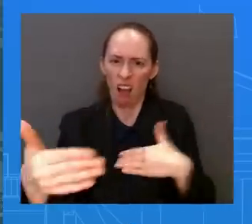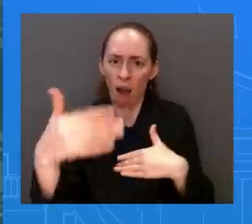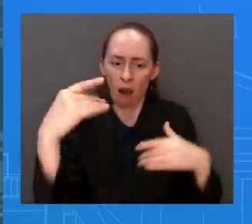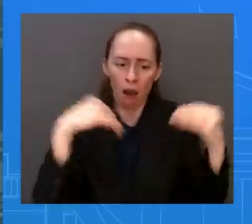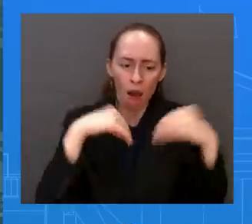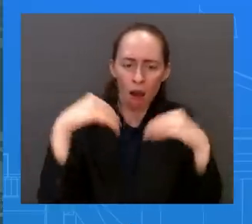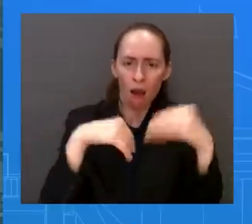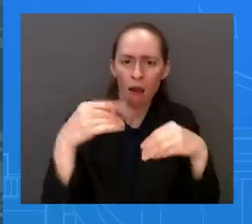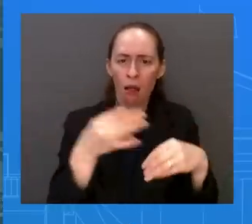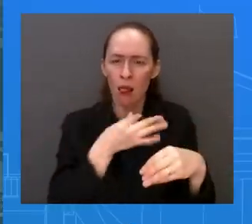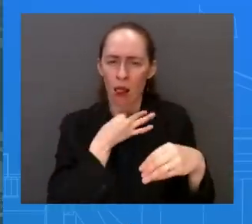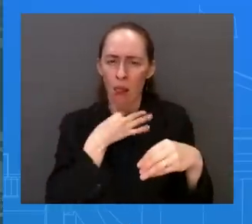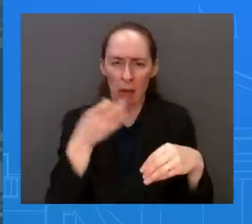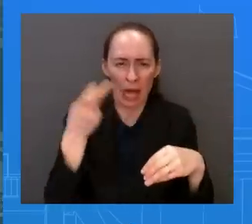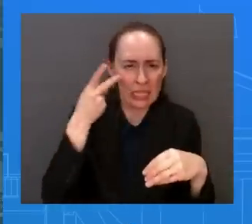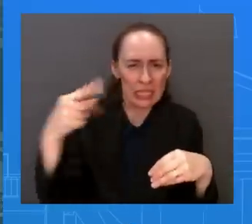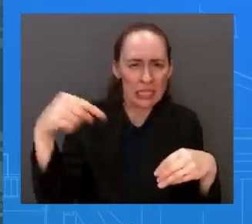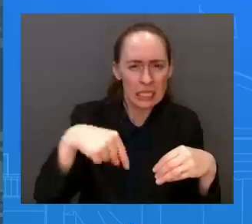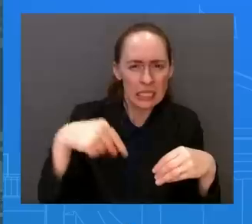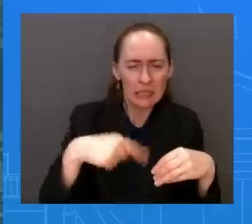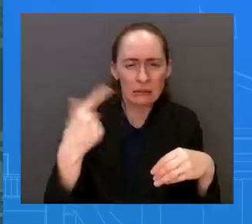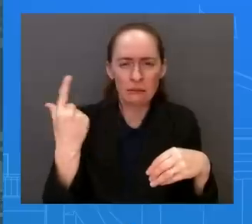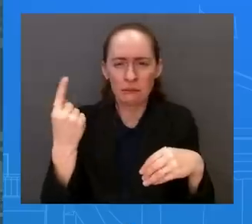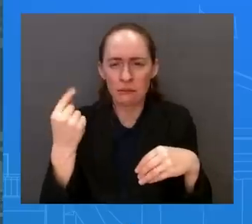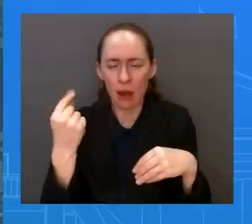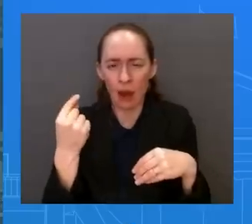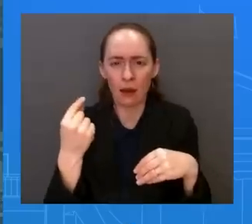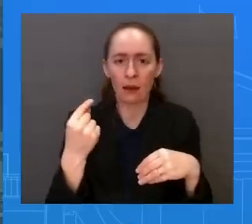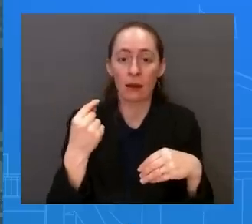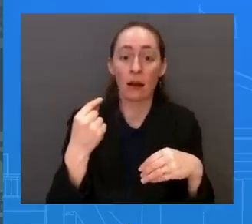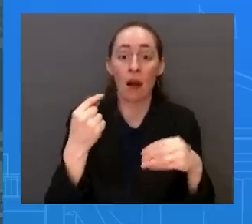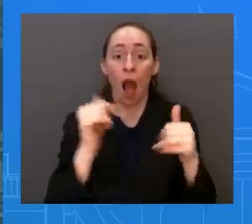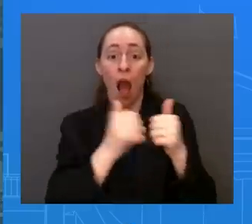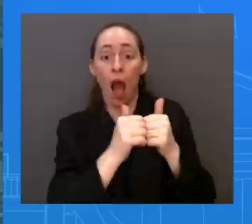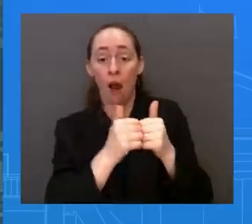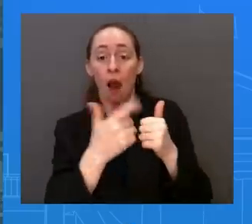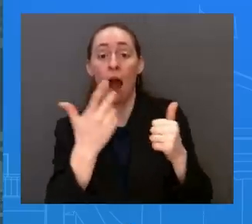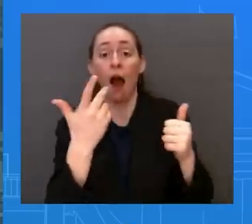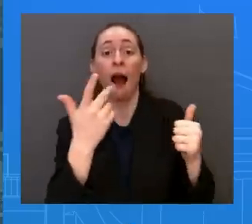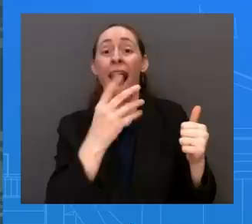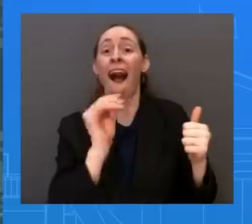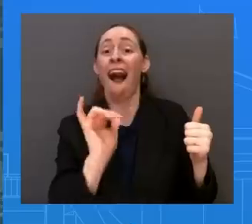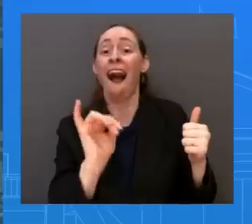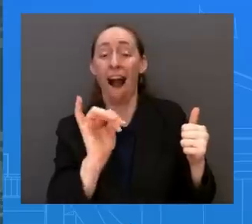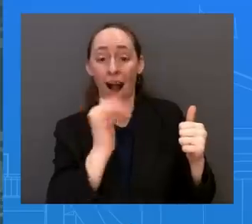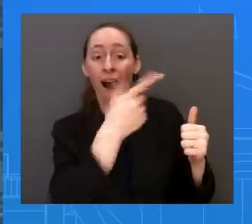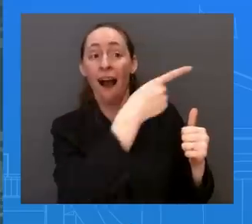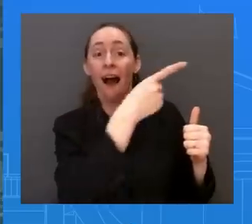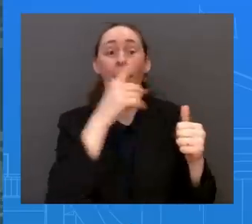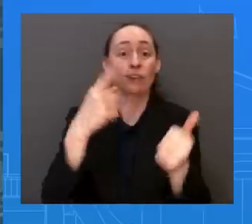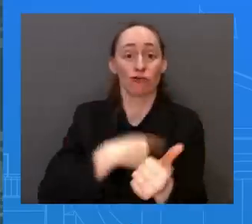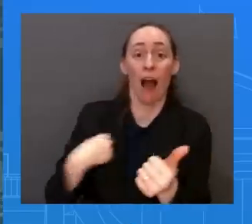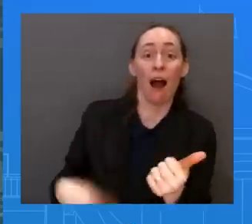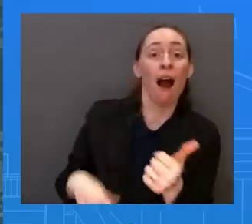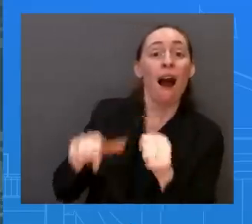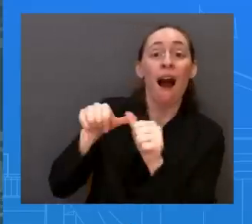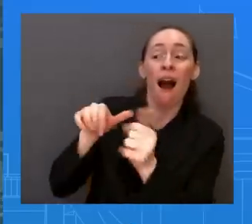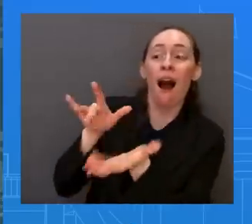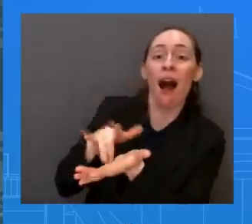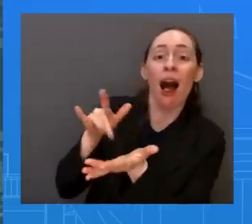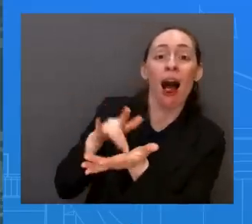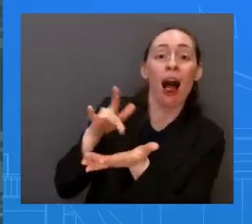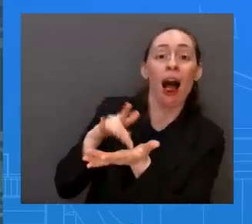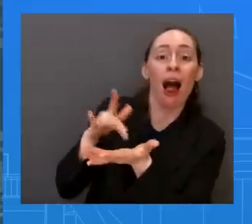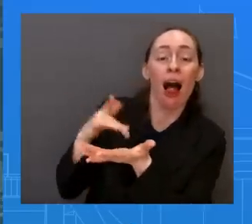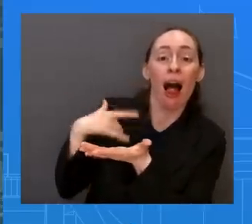because we knew exactly where the balloon was going. The military recommended taking the balloon down over water, following